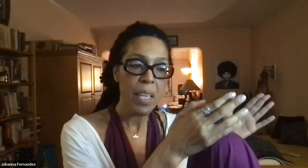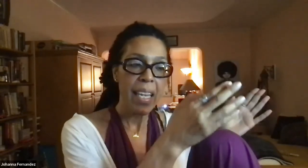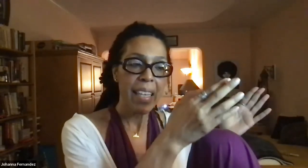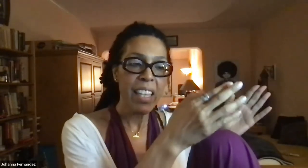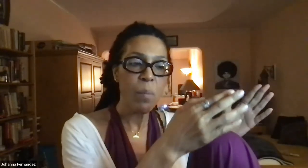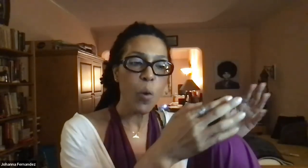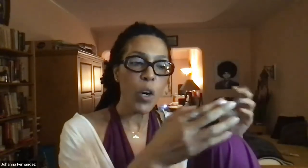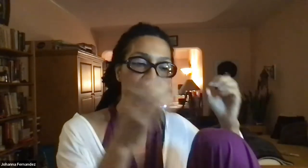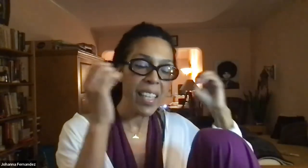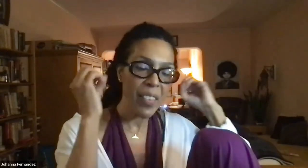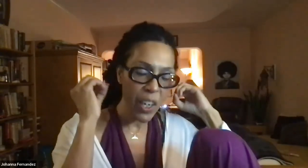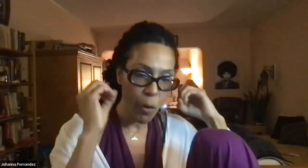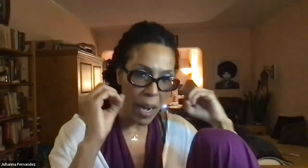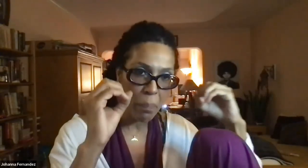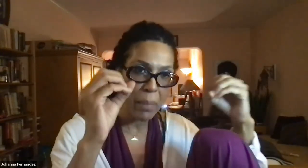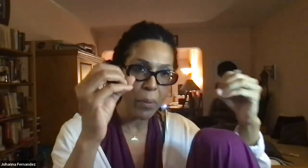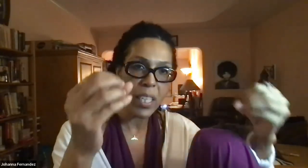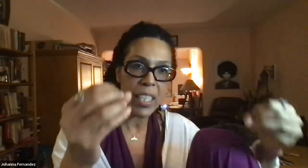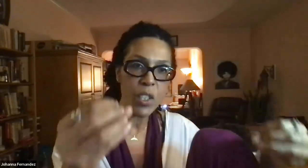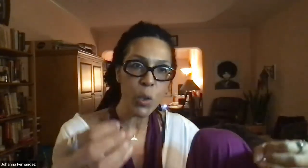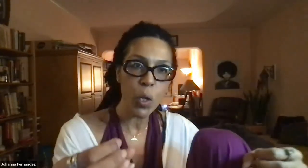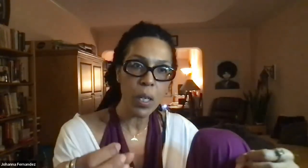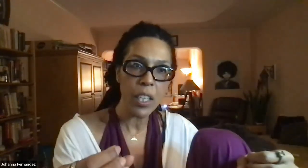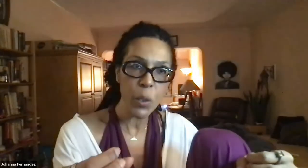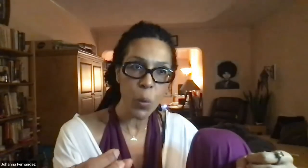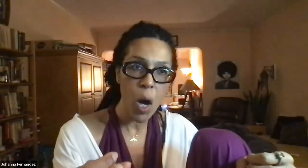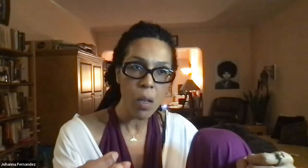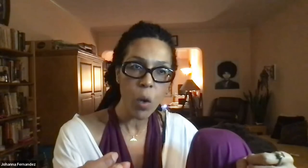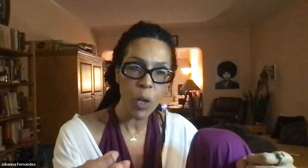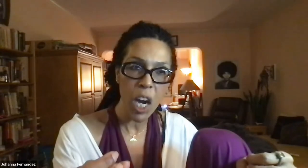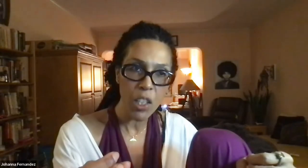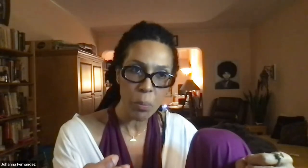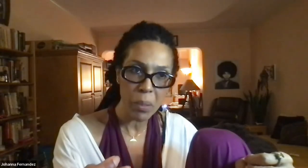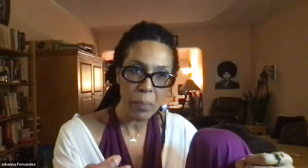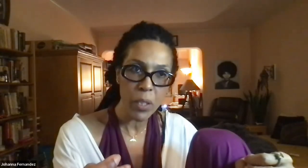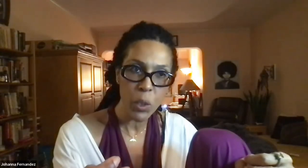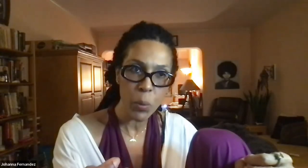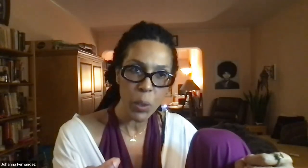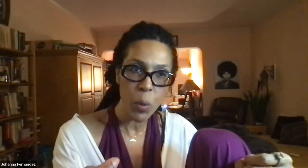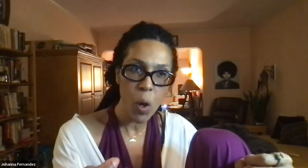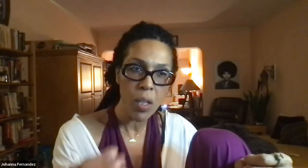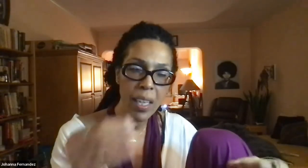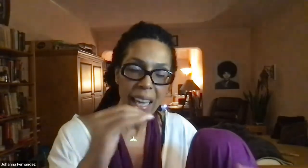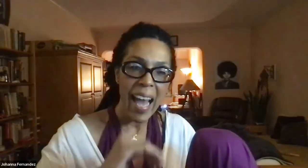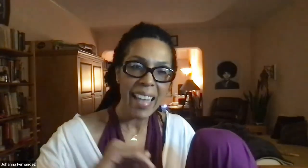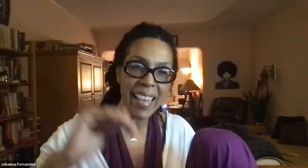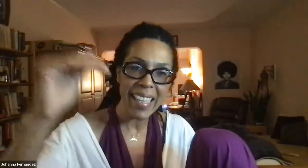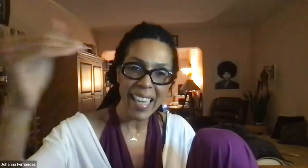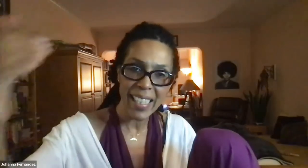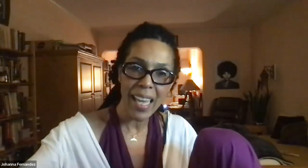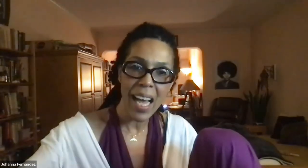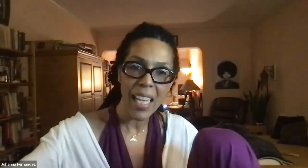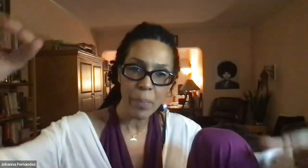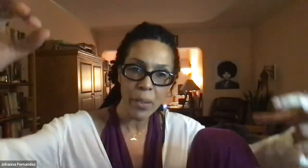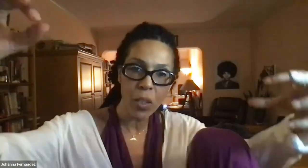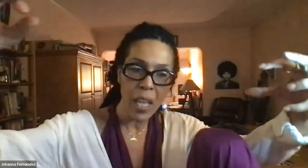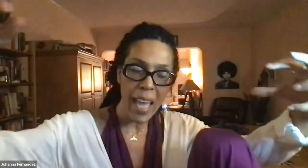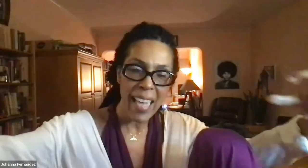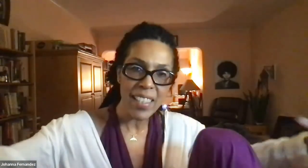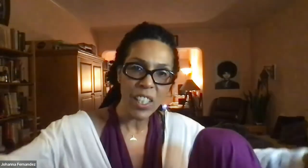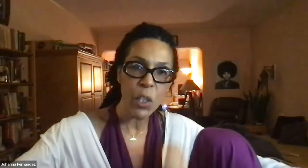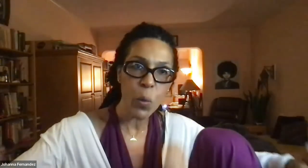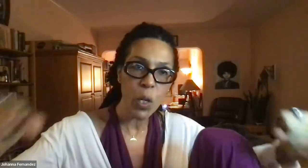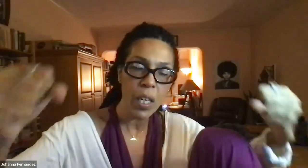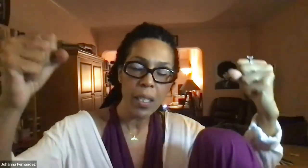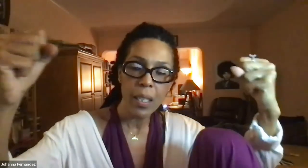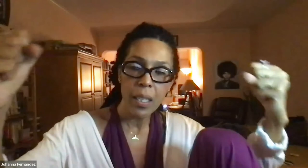takeover. In the morning, they cram people into a U-Haul, over 100 people into a U-Haul, and they get to the hospital